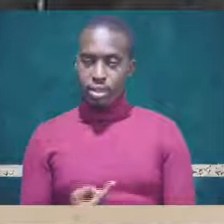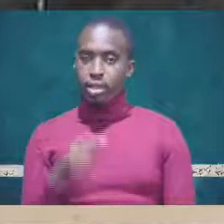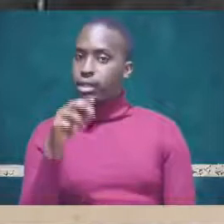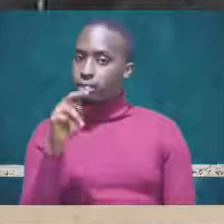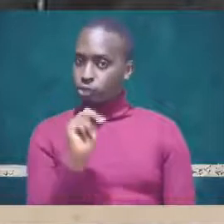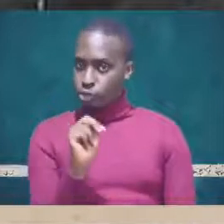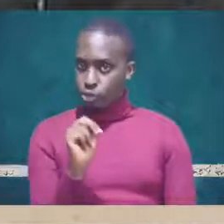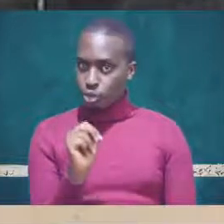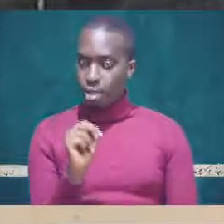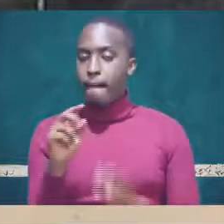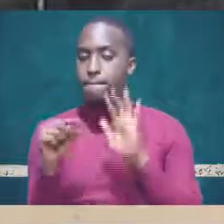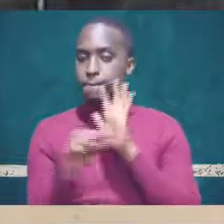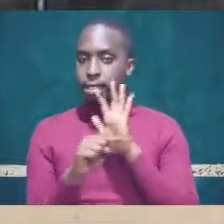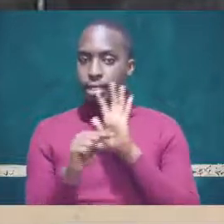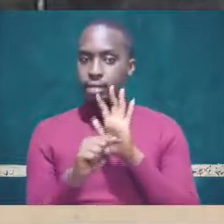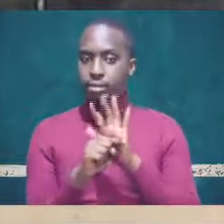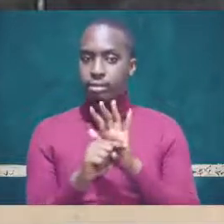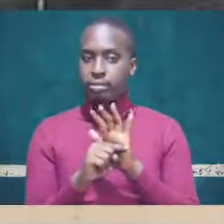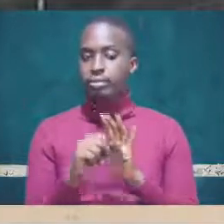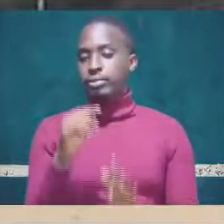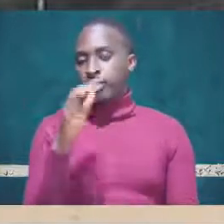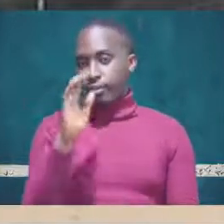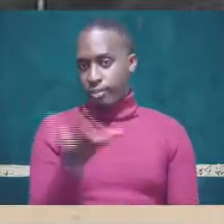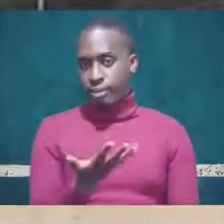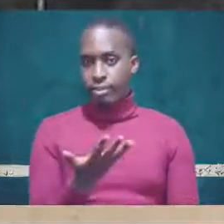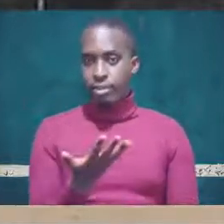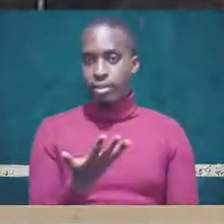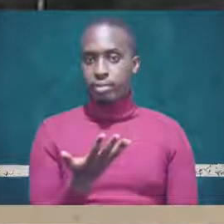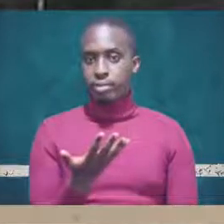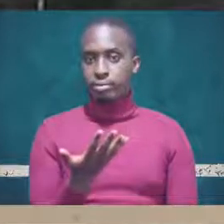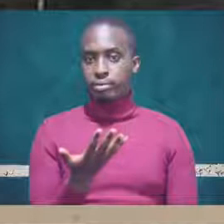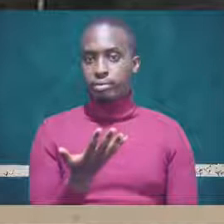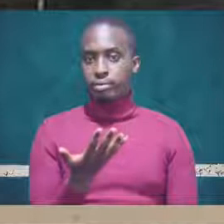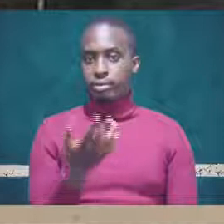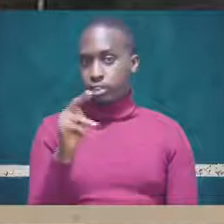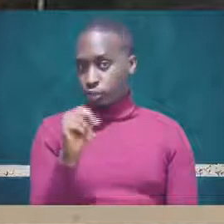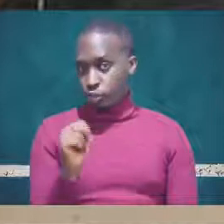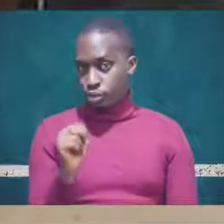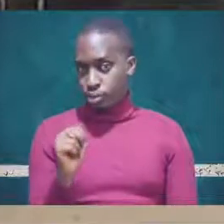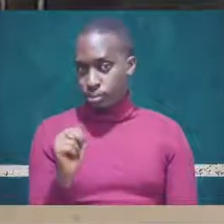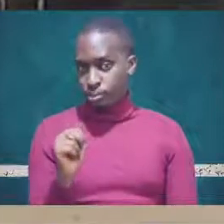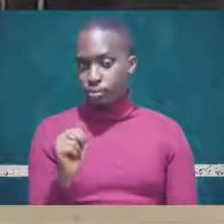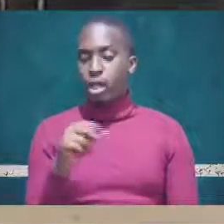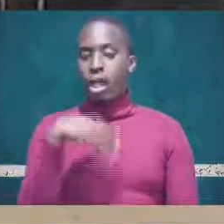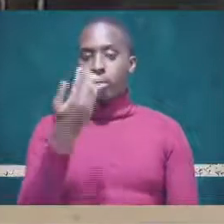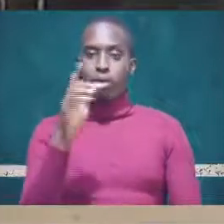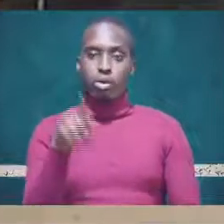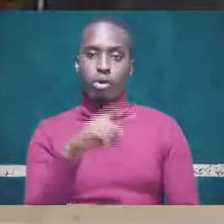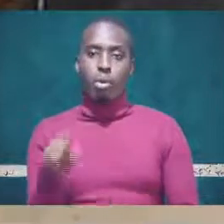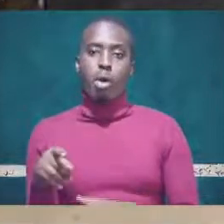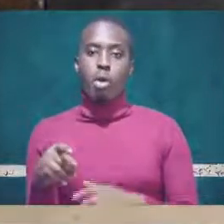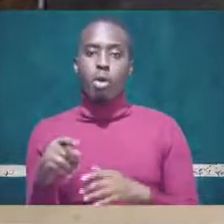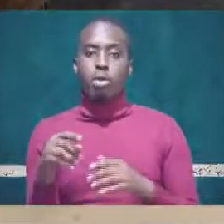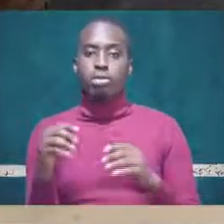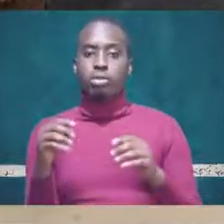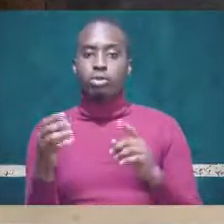20,000 minus the friction. Friction is 5,000. Then we shall multiply this by